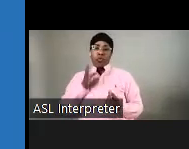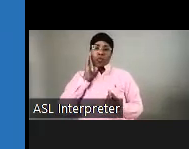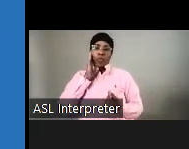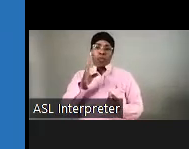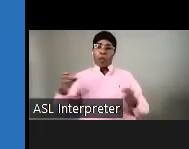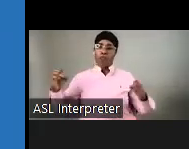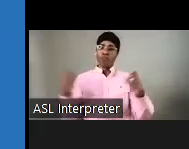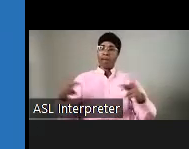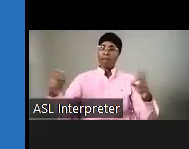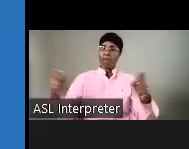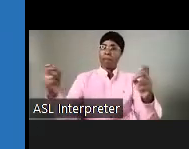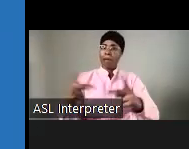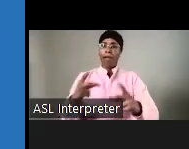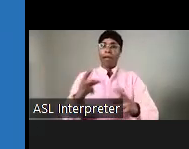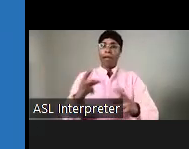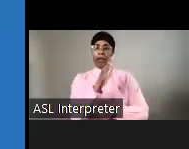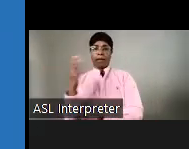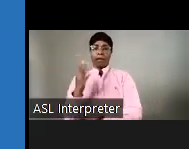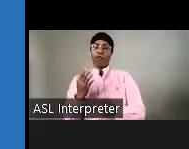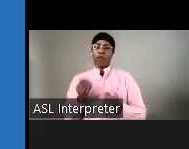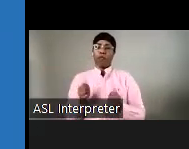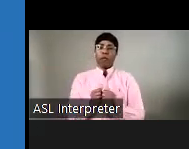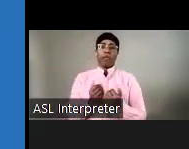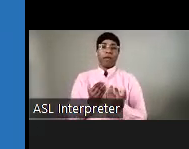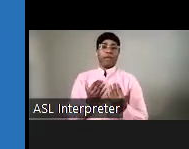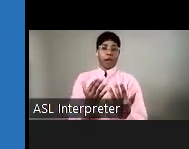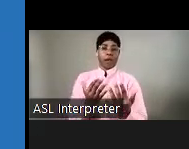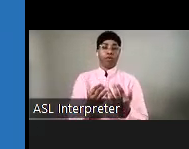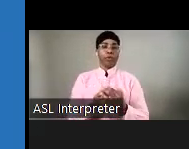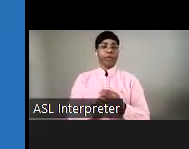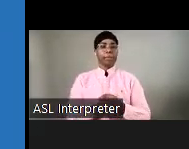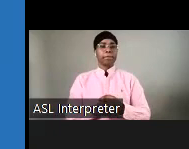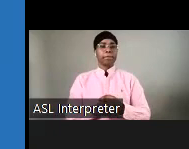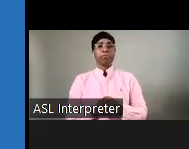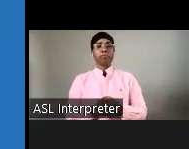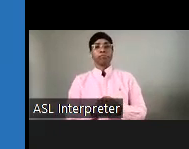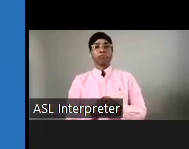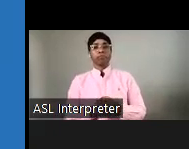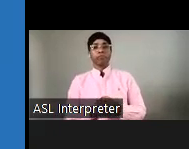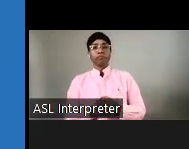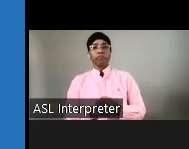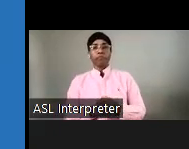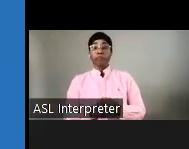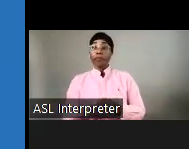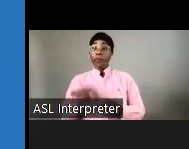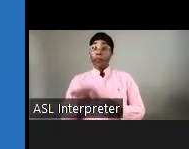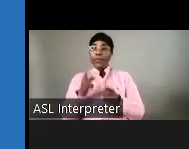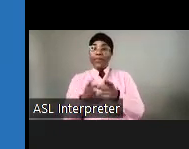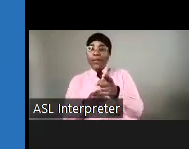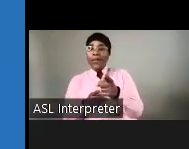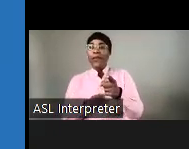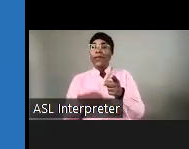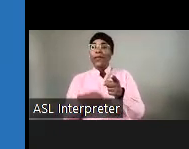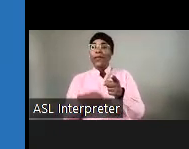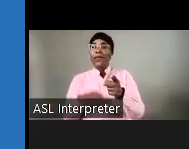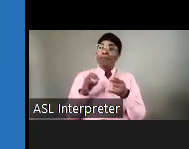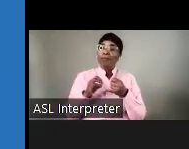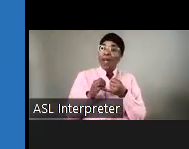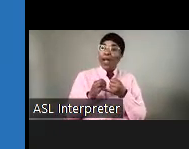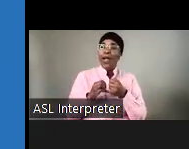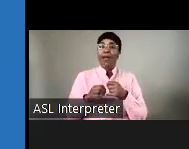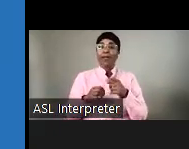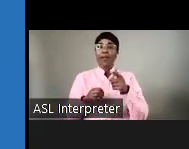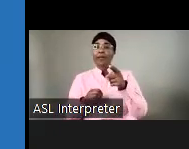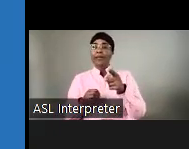on these is variable density thinning. You can see, you know, we got a picture of blueberries here. A lot of the blueberries